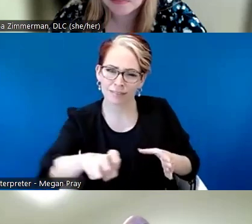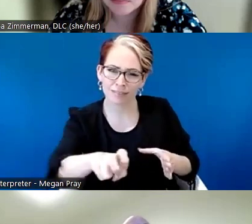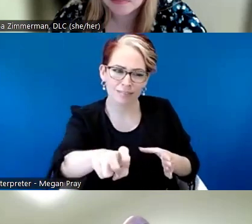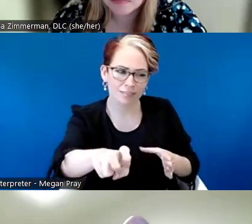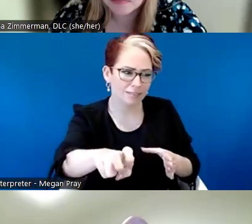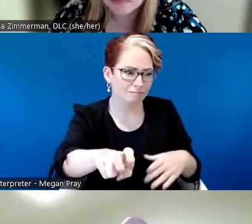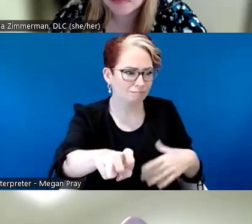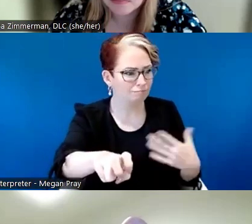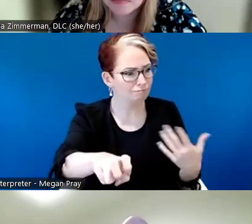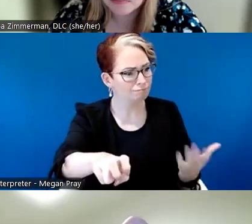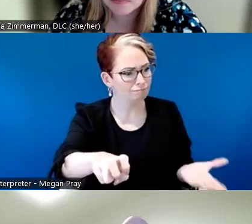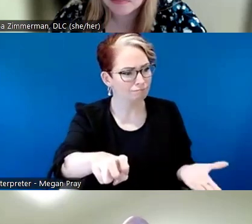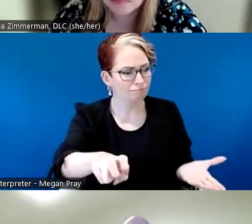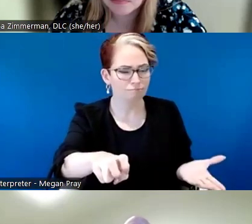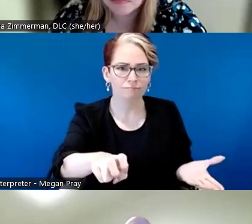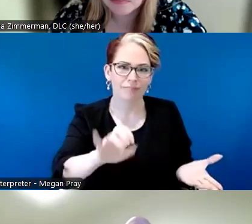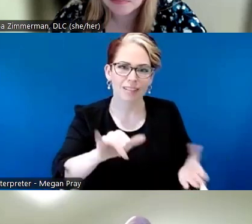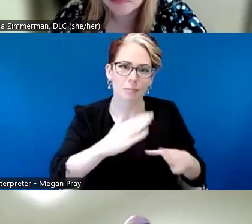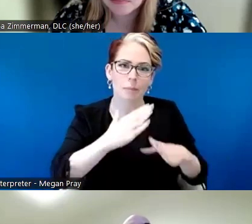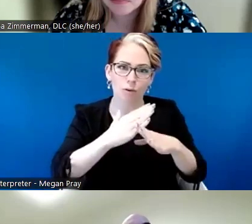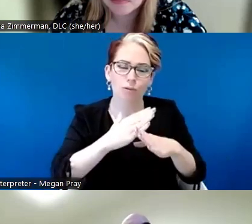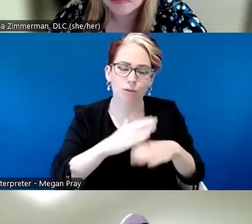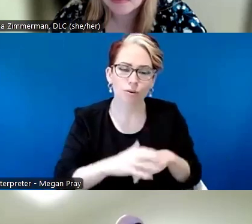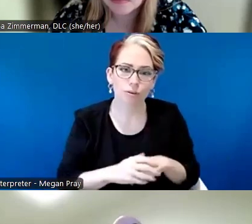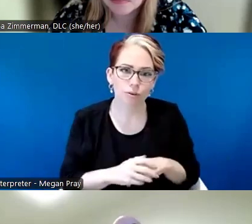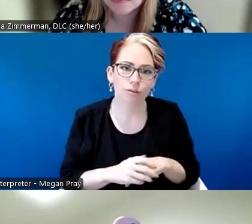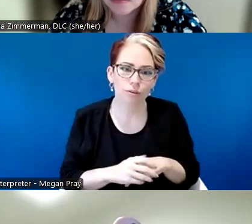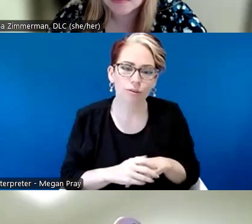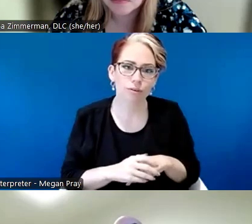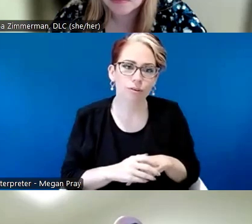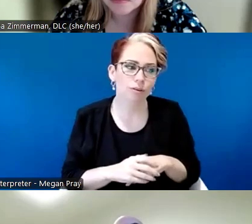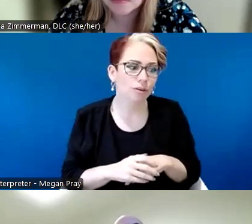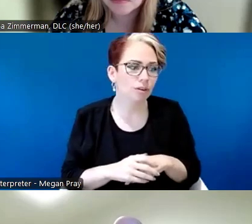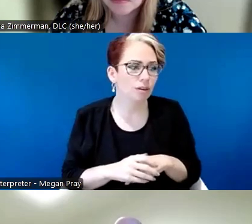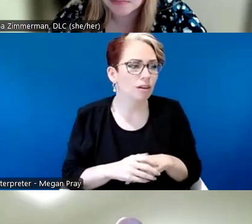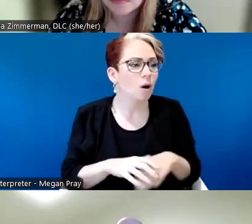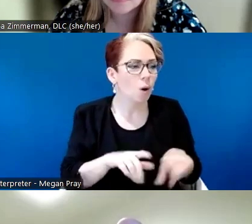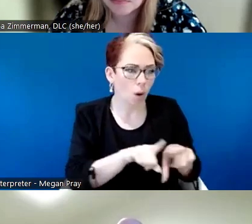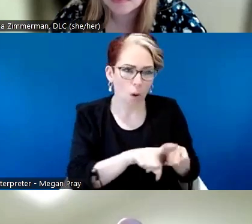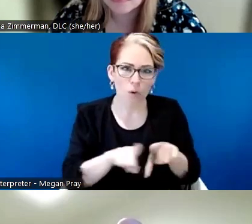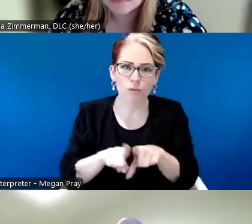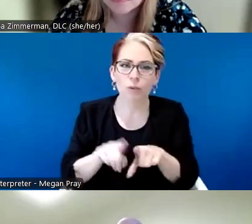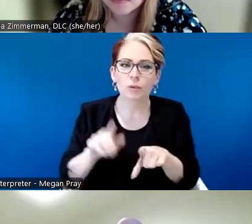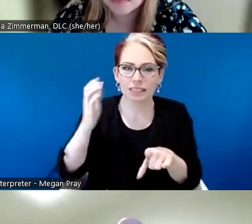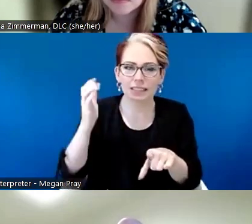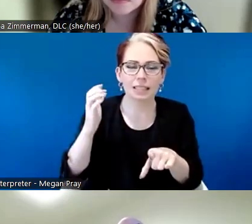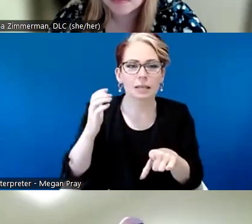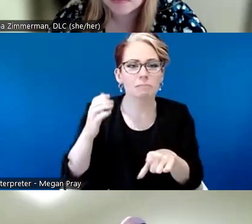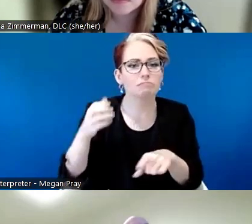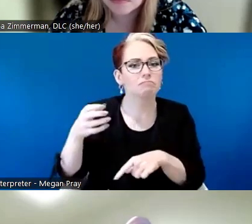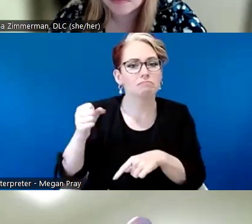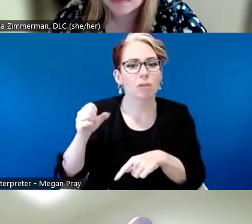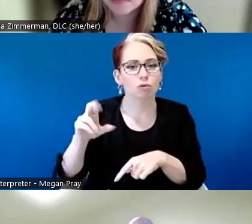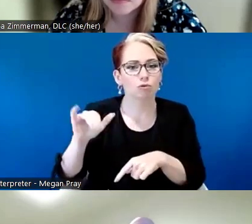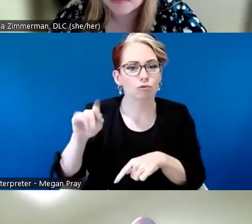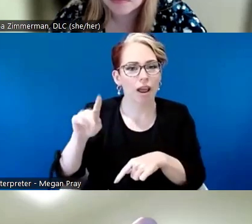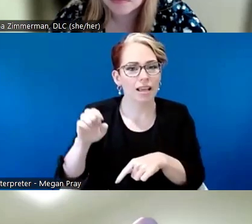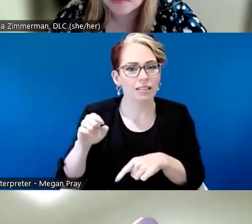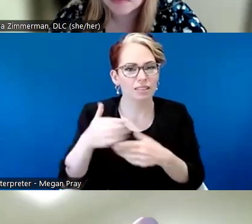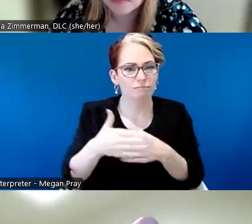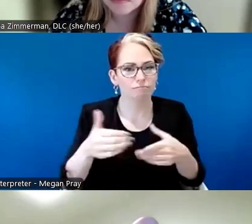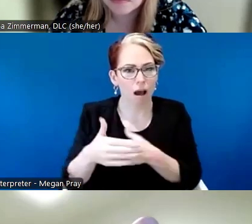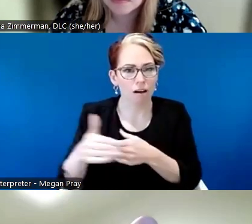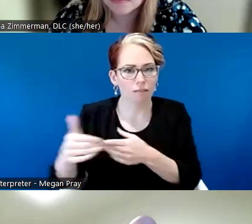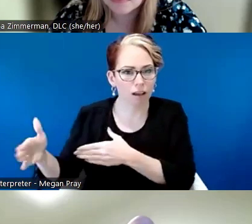that would certainly pose a barrier. There are also what appear to be milk crates that are stacked against the wall. This is something, again,